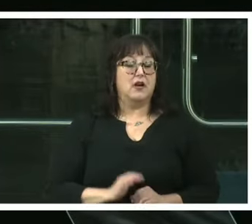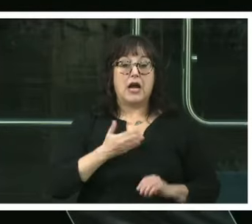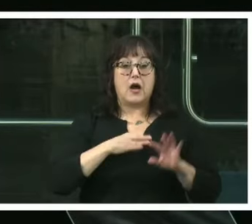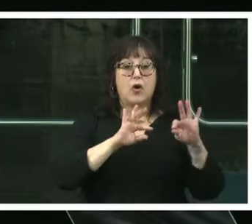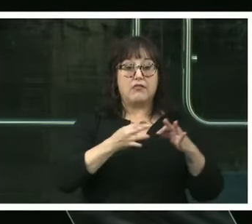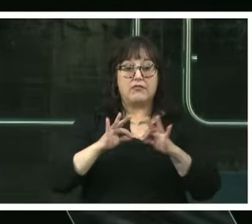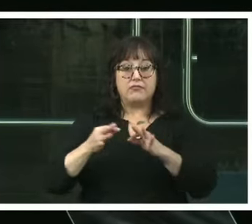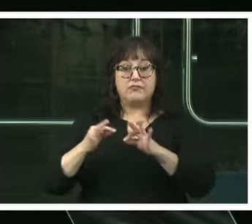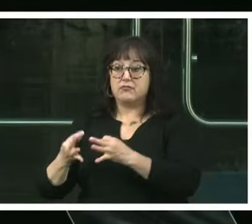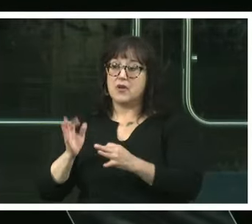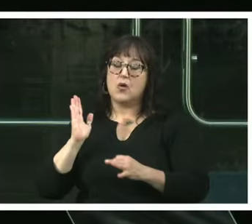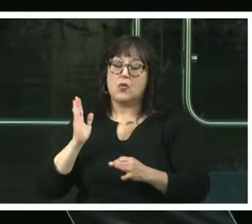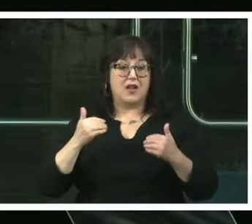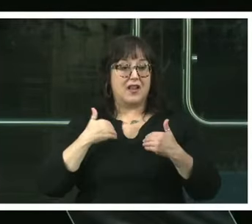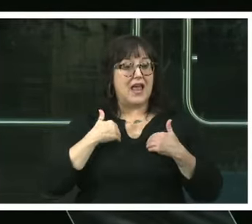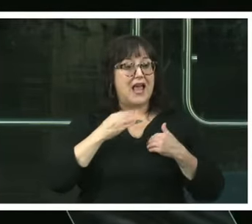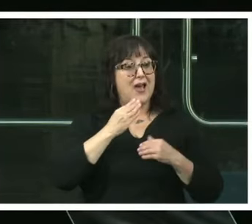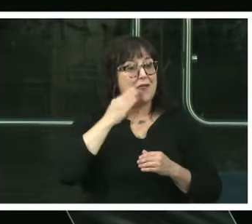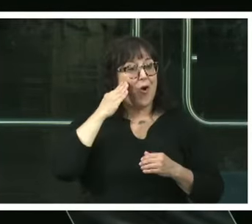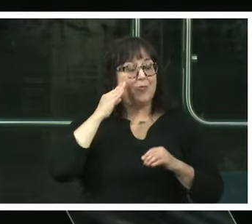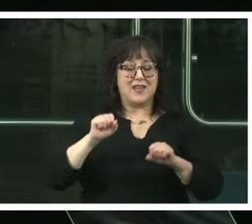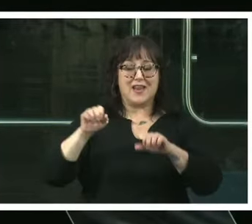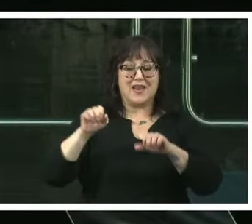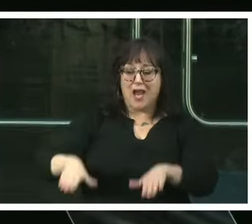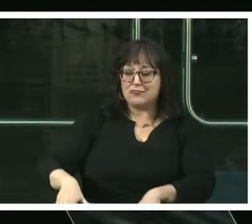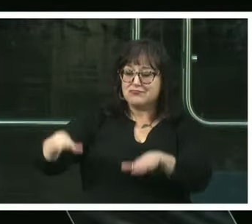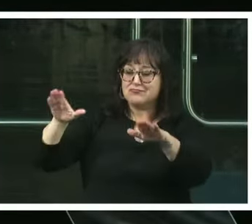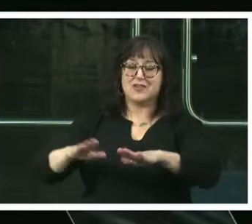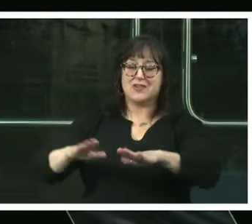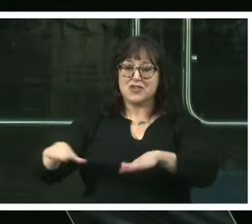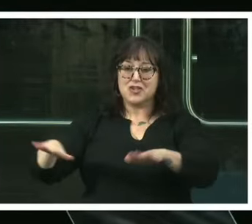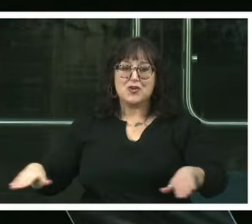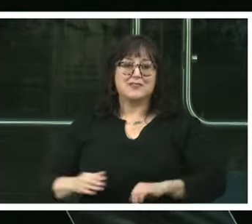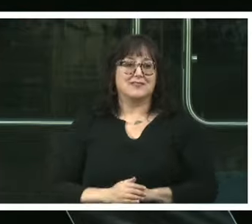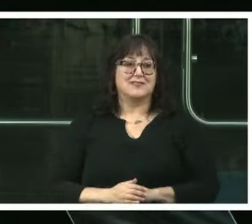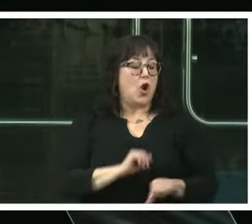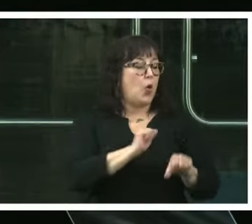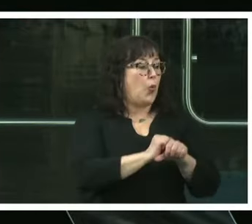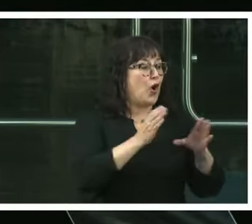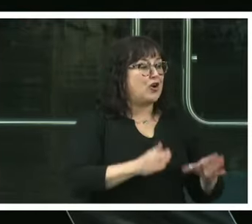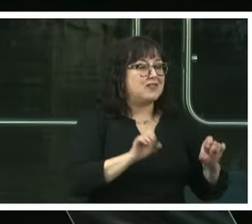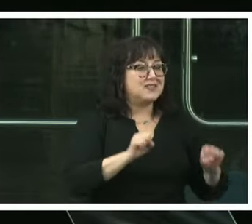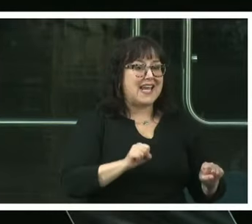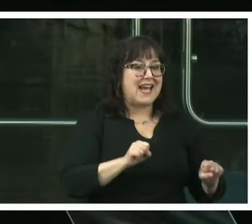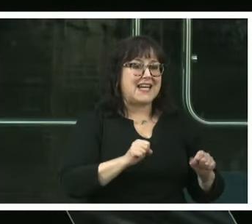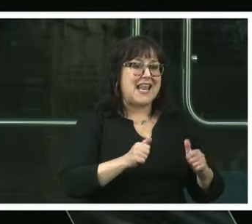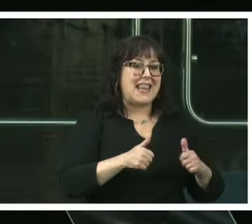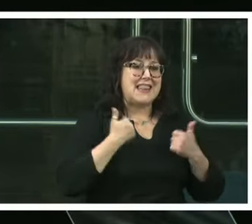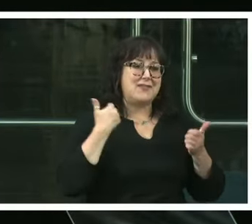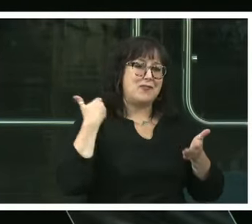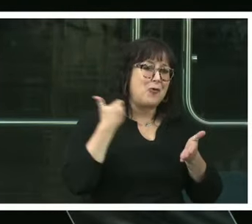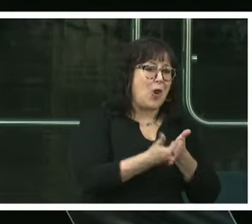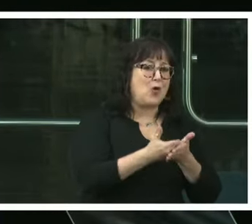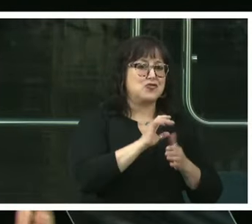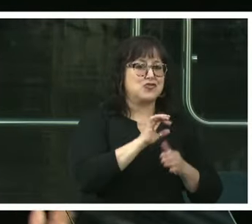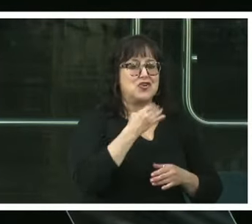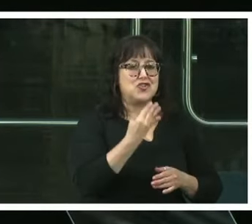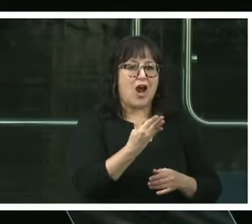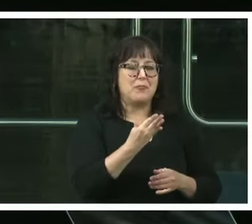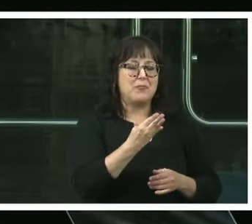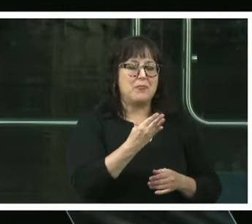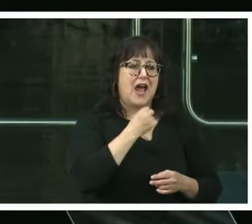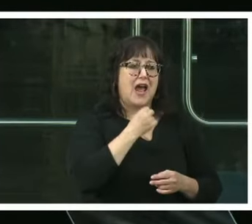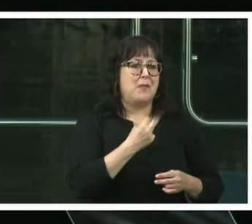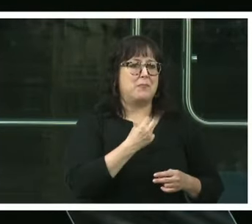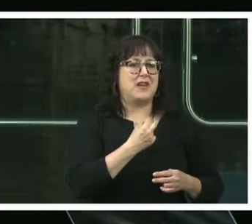families will have homes to raise their children, that our workers can live near their jobs and not be forced to long commutes that